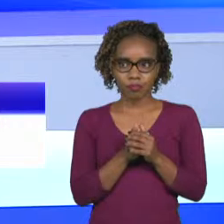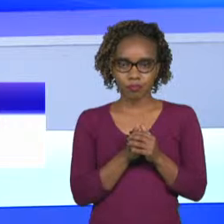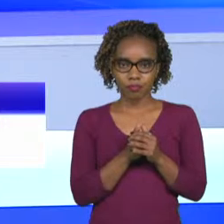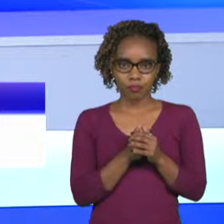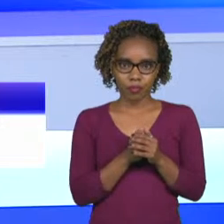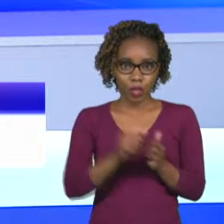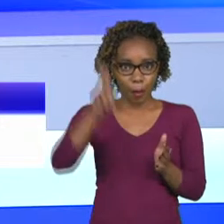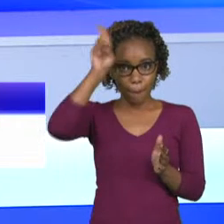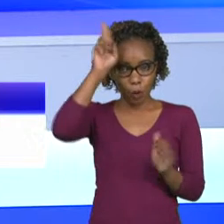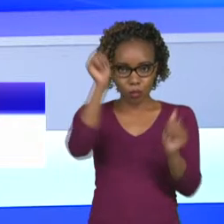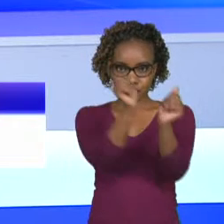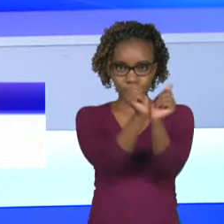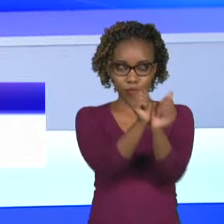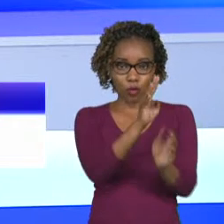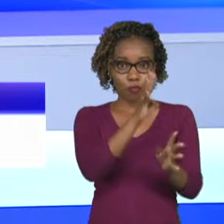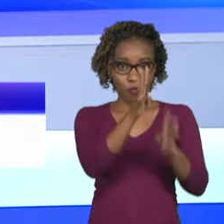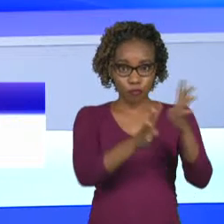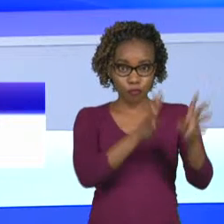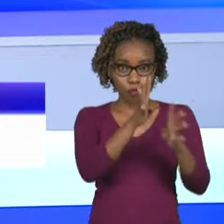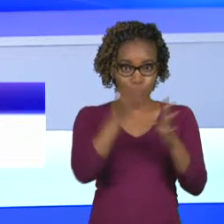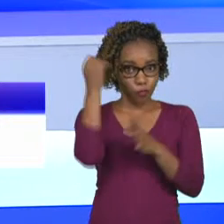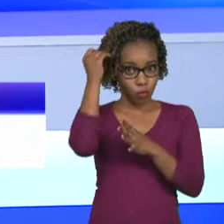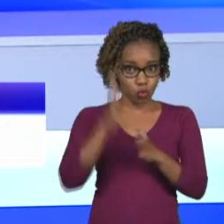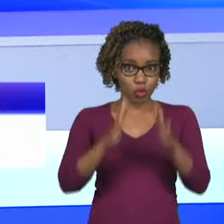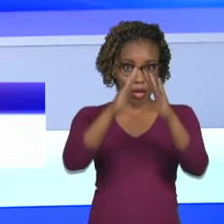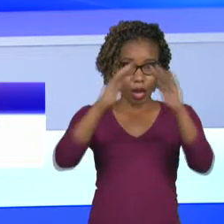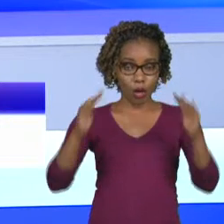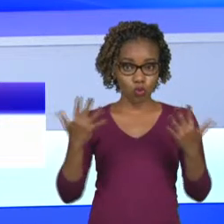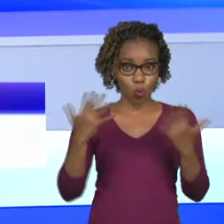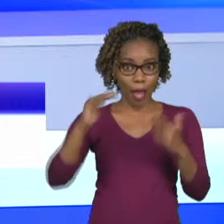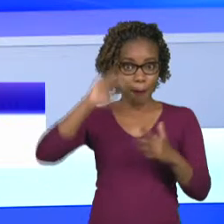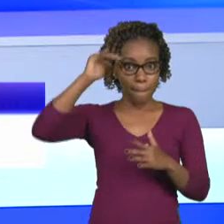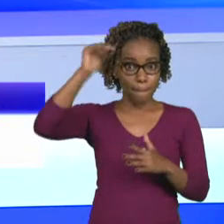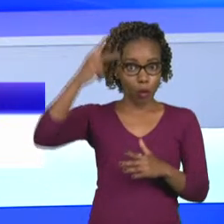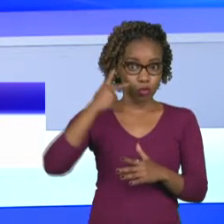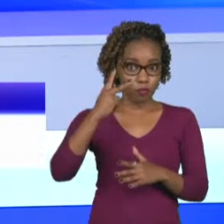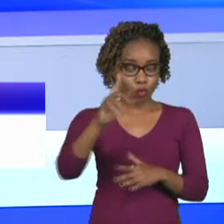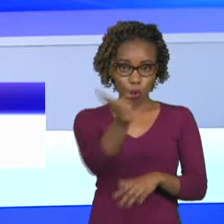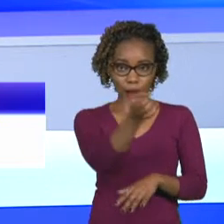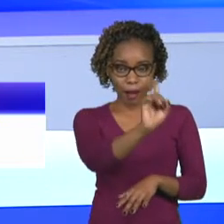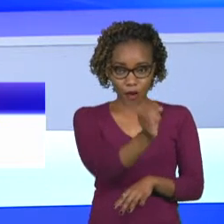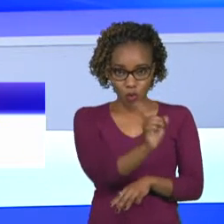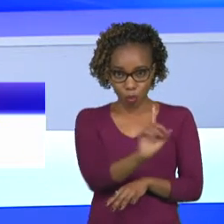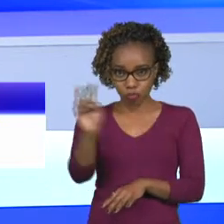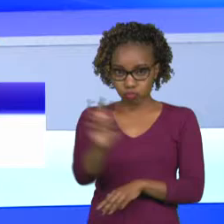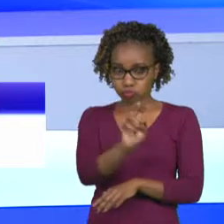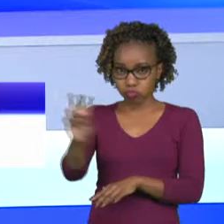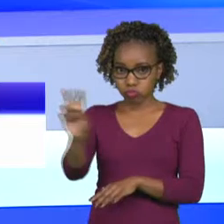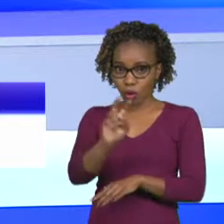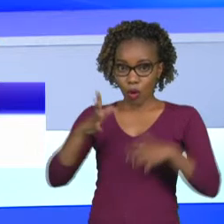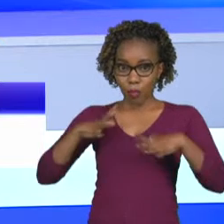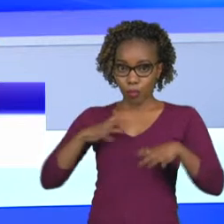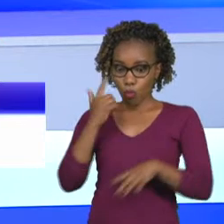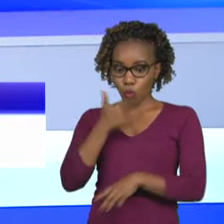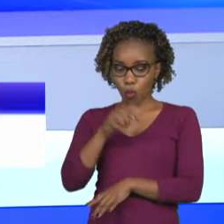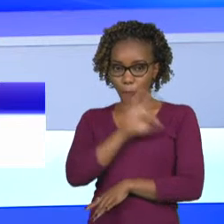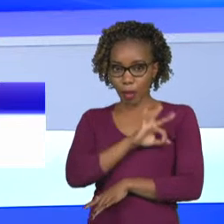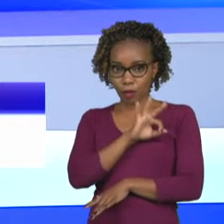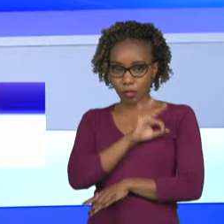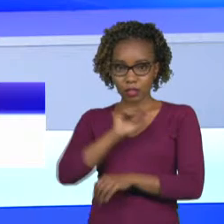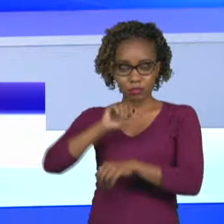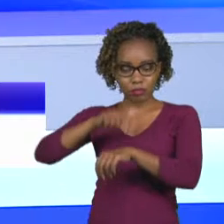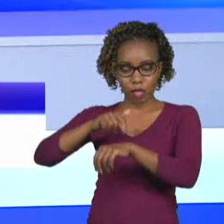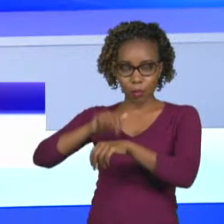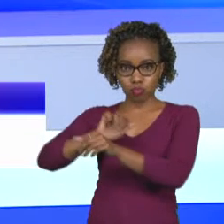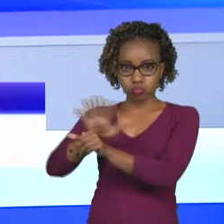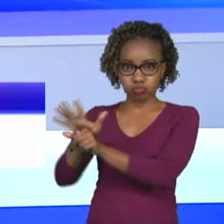have arrested 44 school-going children at a house in Mountain View, Nairobi, in the ongoing crackdown on individuals taking advantage of the COVID-19